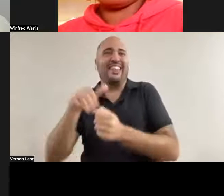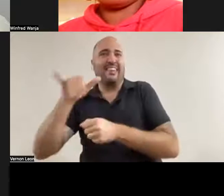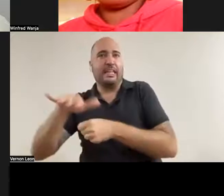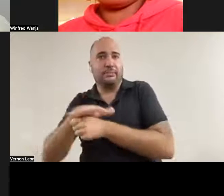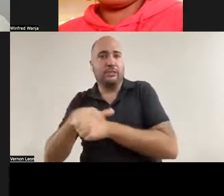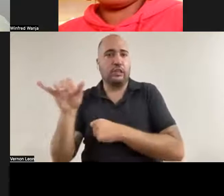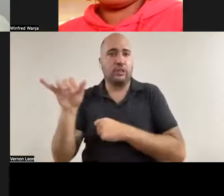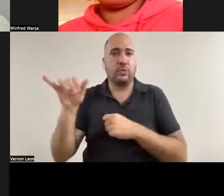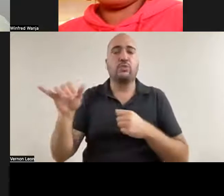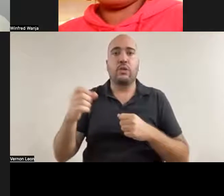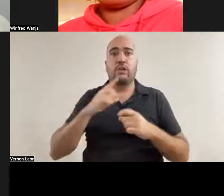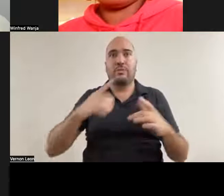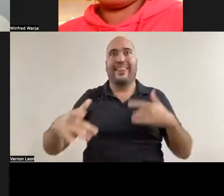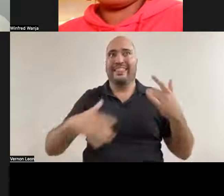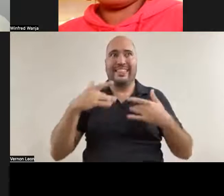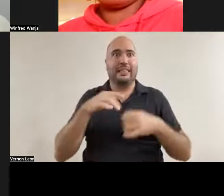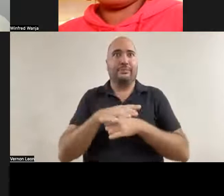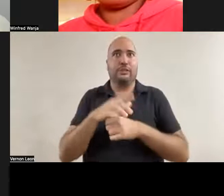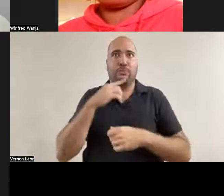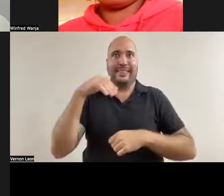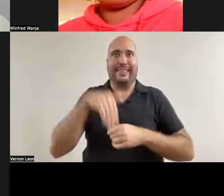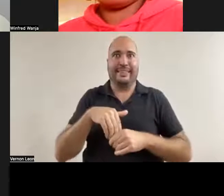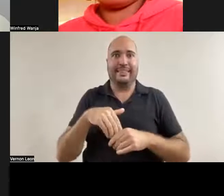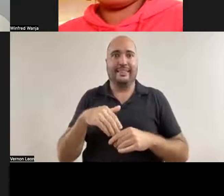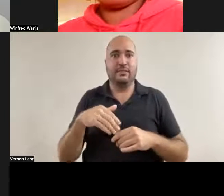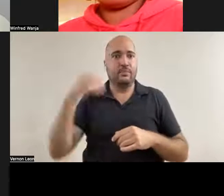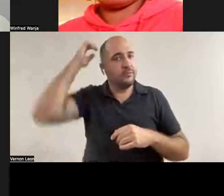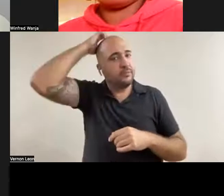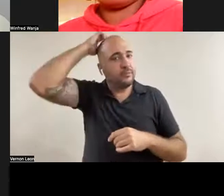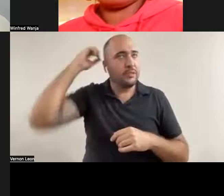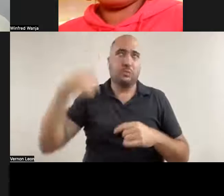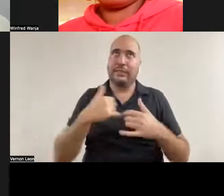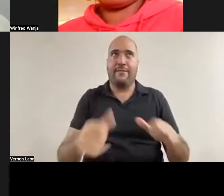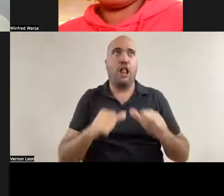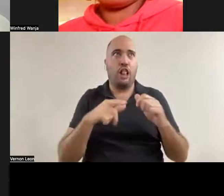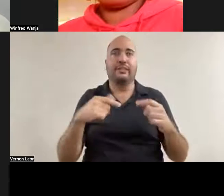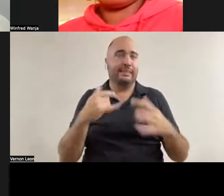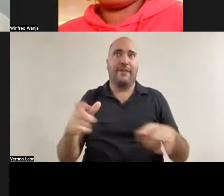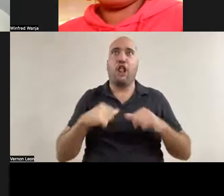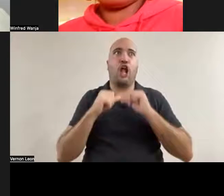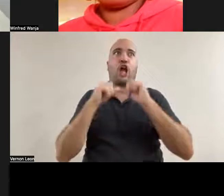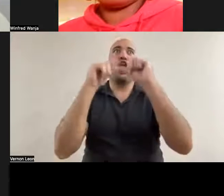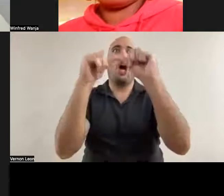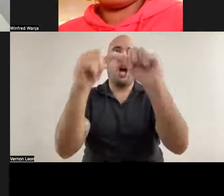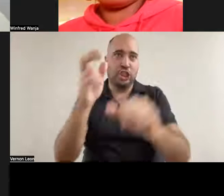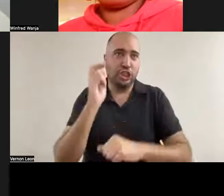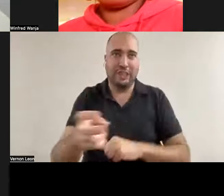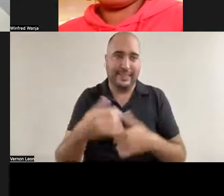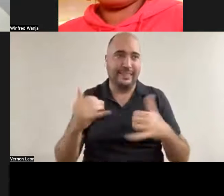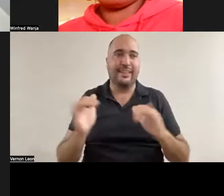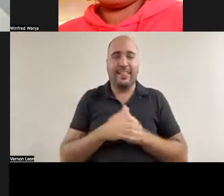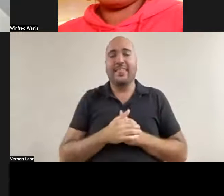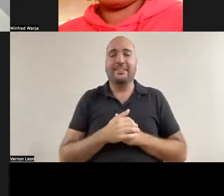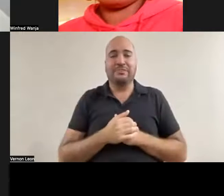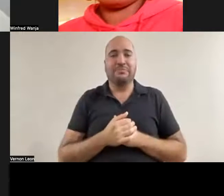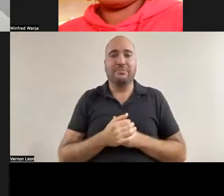it's a really exciting space to be in, but we've got a long way to go, I tell you that. Thank you, Robbie. And